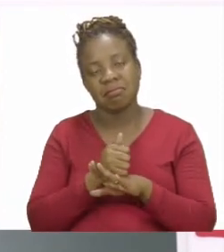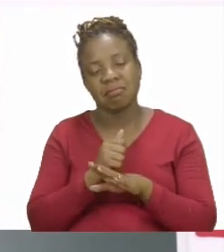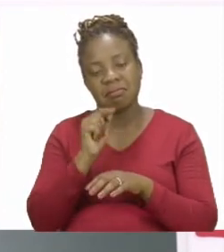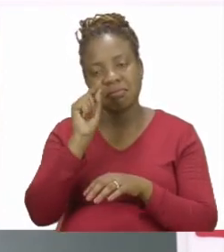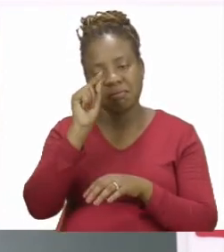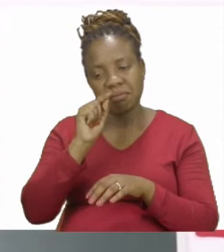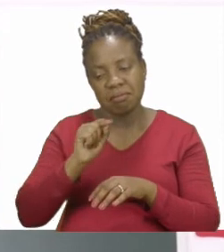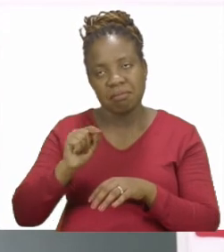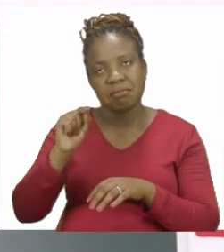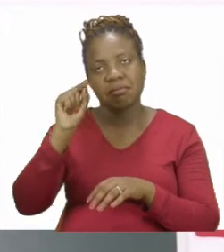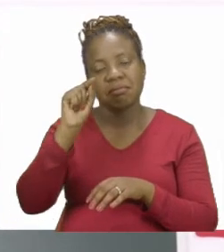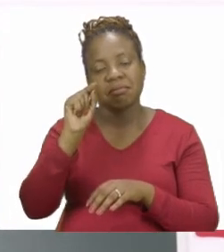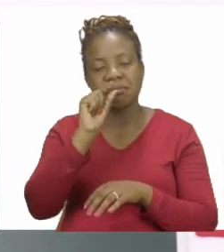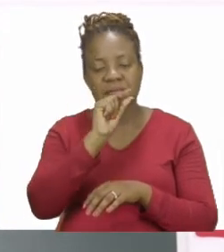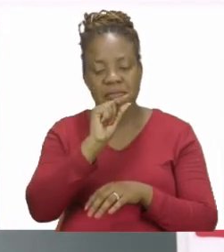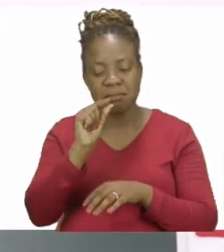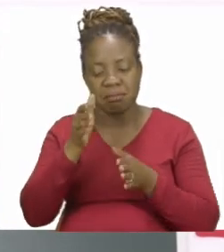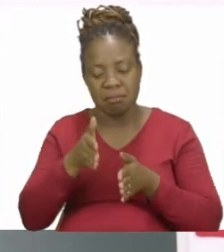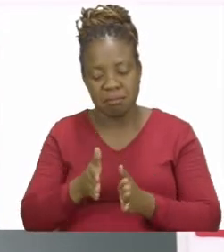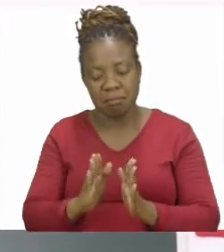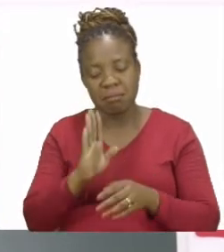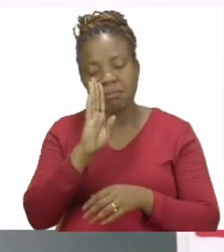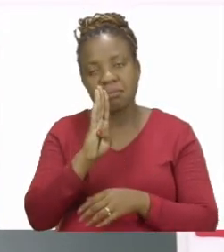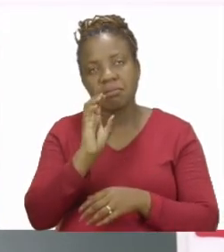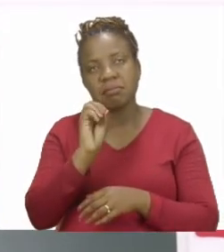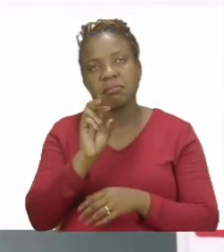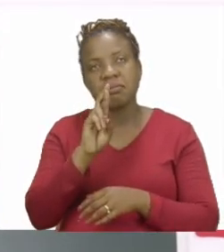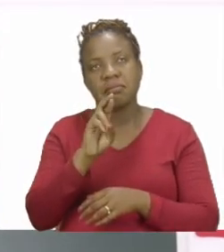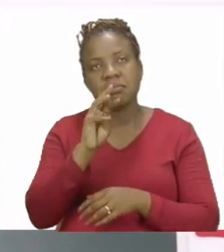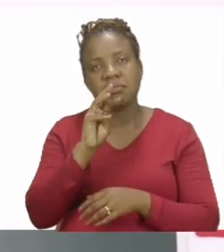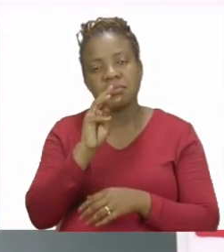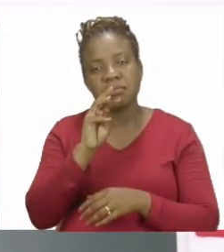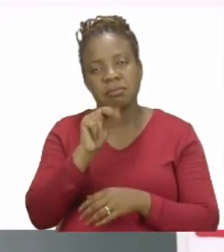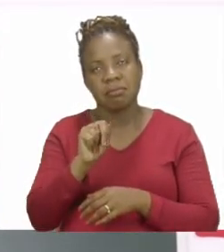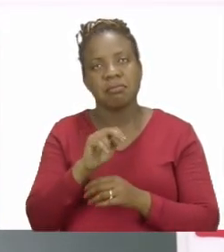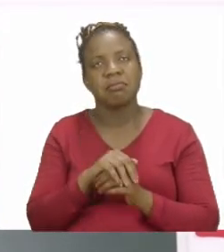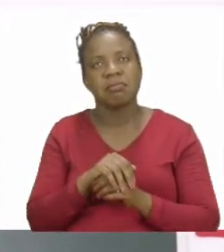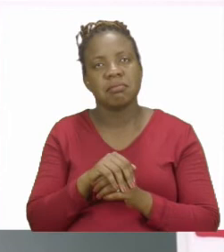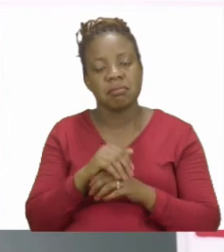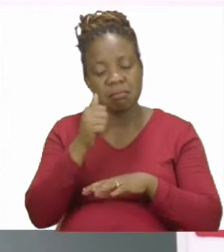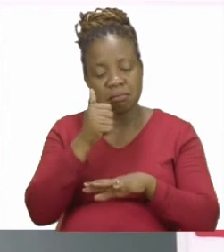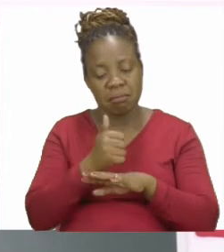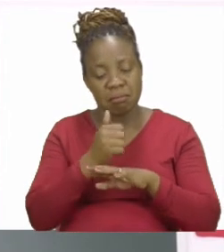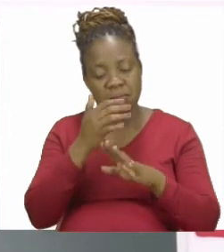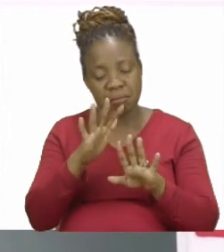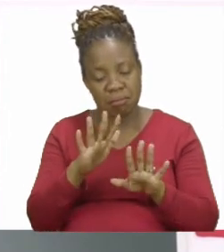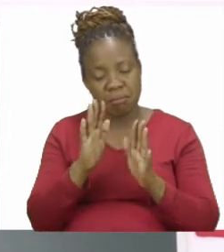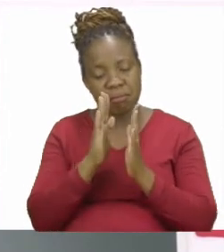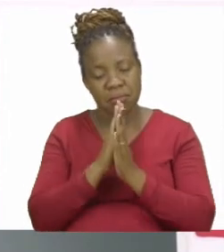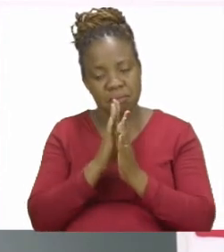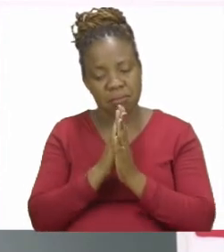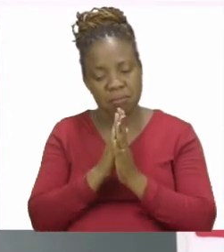born. Now if you find the word, you need to remember to circle the word as I have done on the